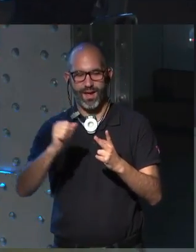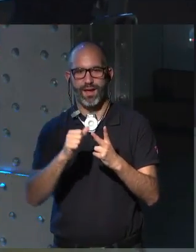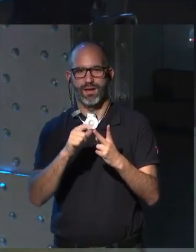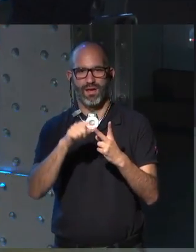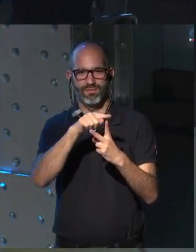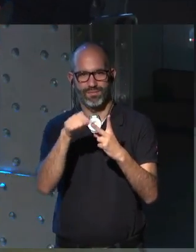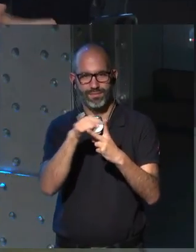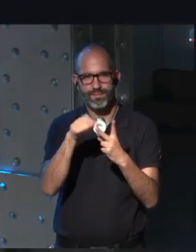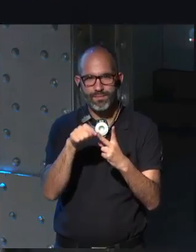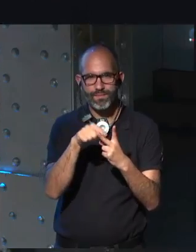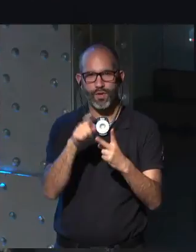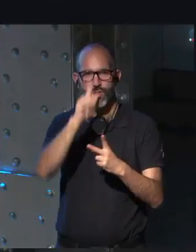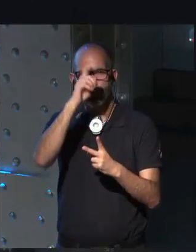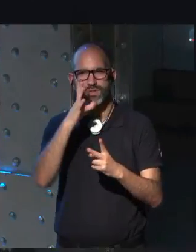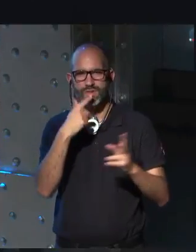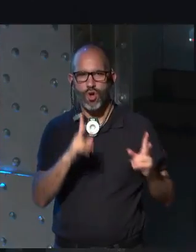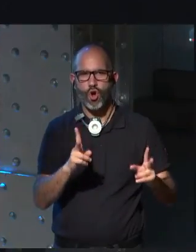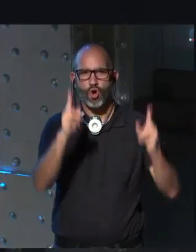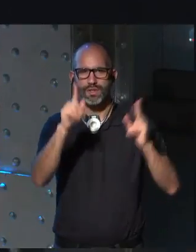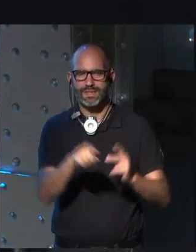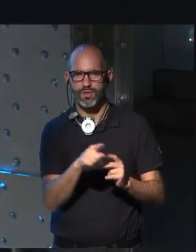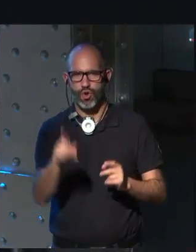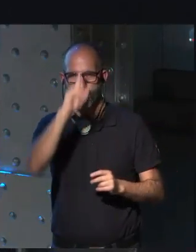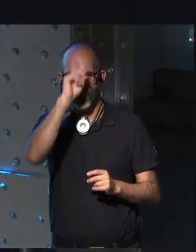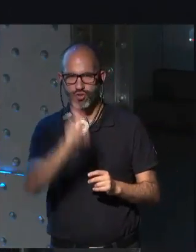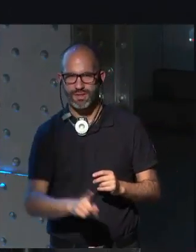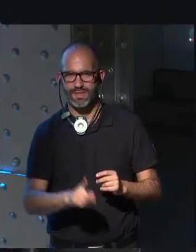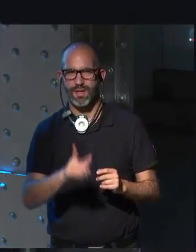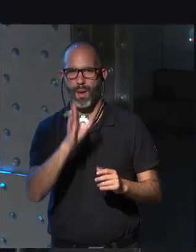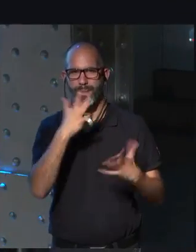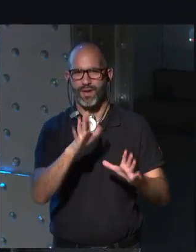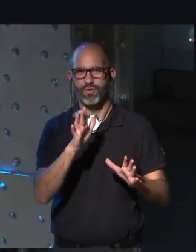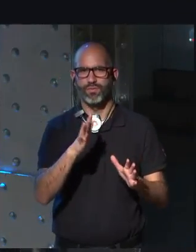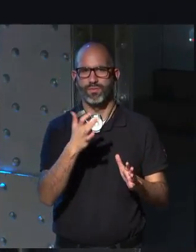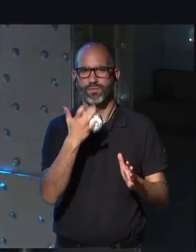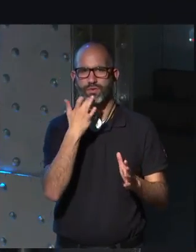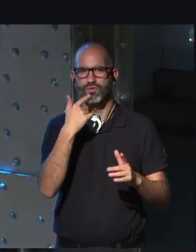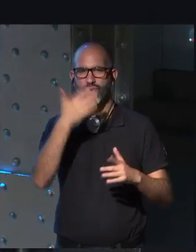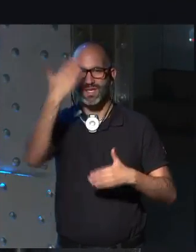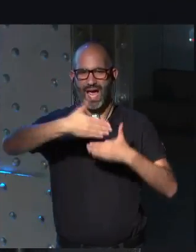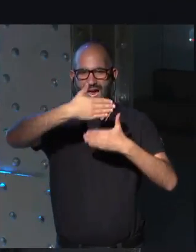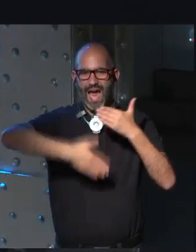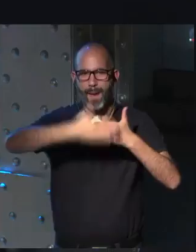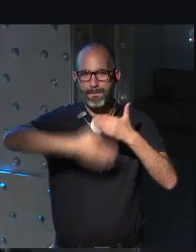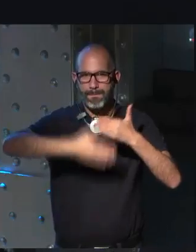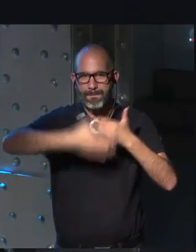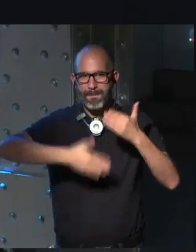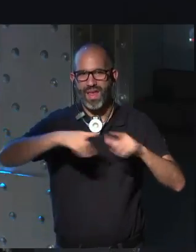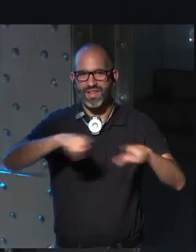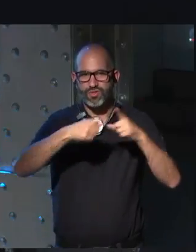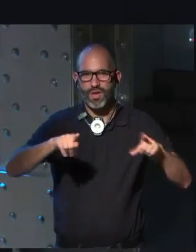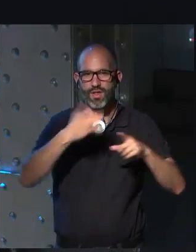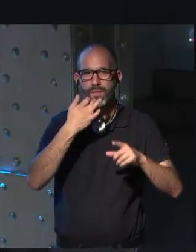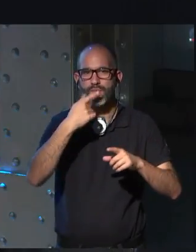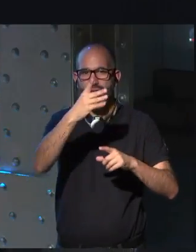And deep down, I'm not sure there is a gap. You talk about a number of things, how you started gathering different layers of